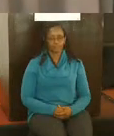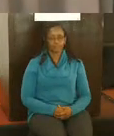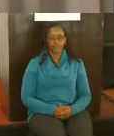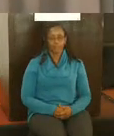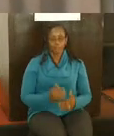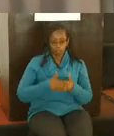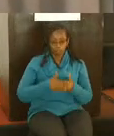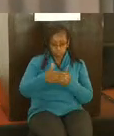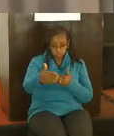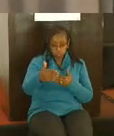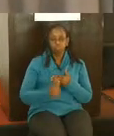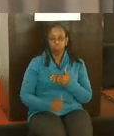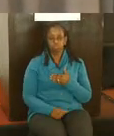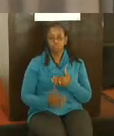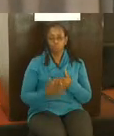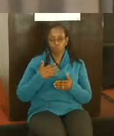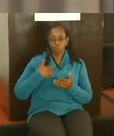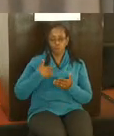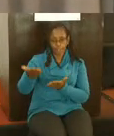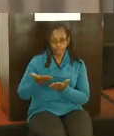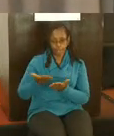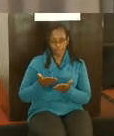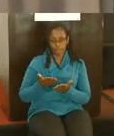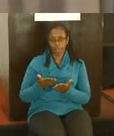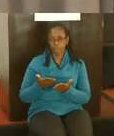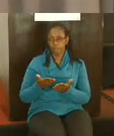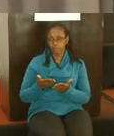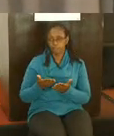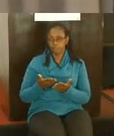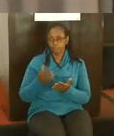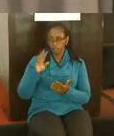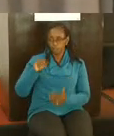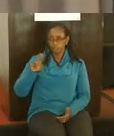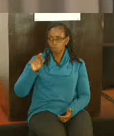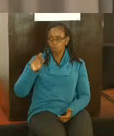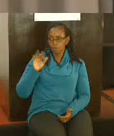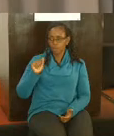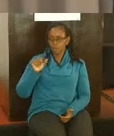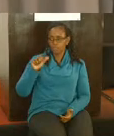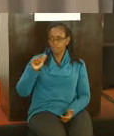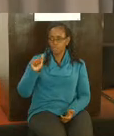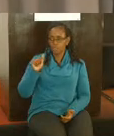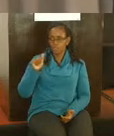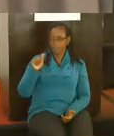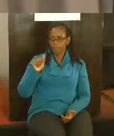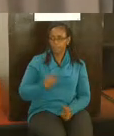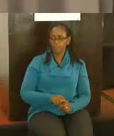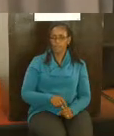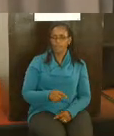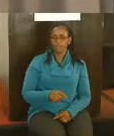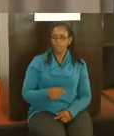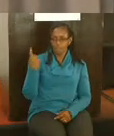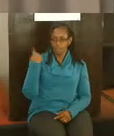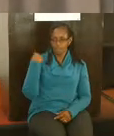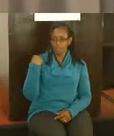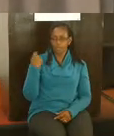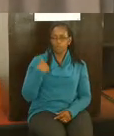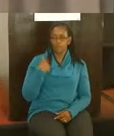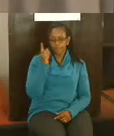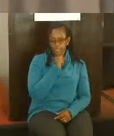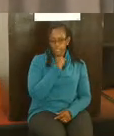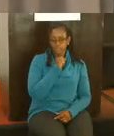the next session I would like to invite um Mufasa yesterday we listened and had